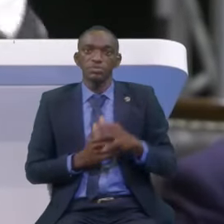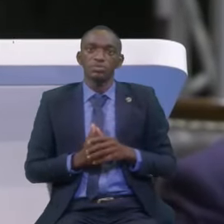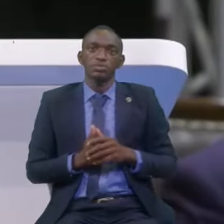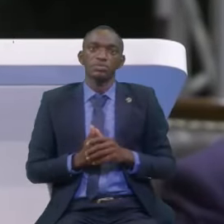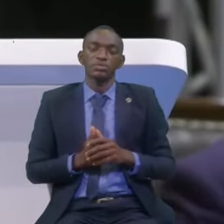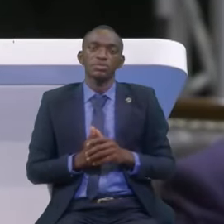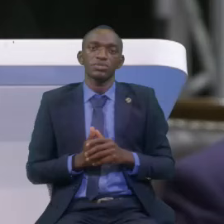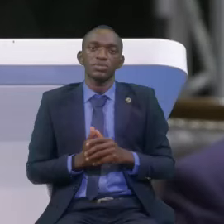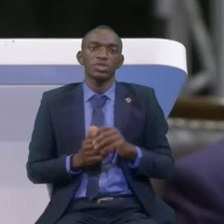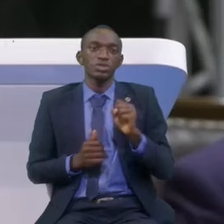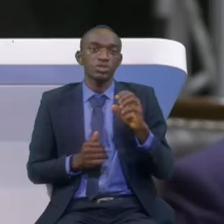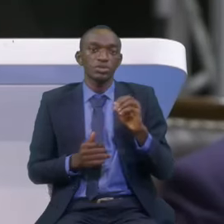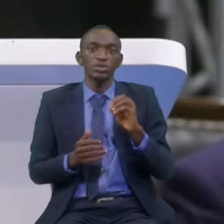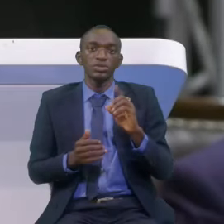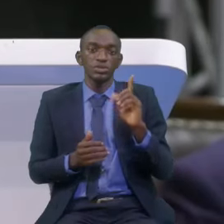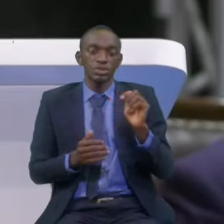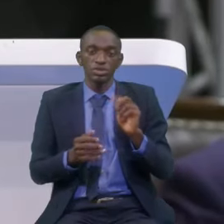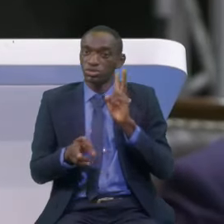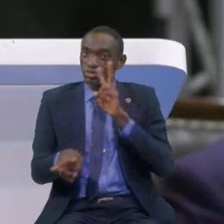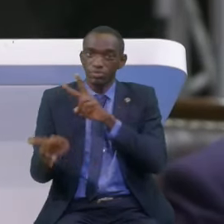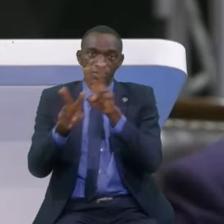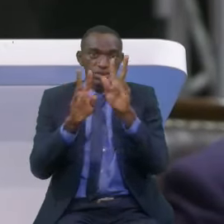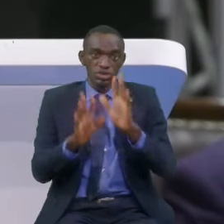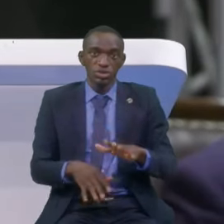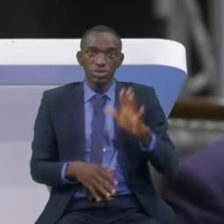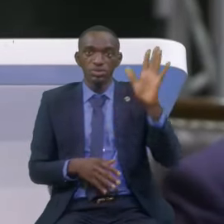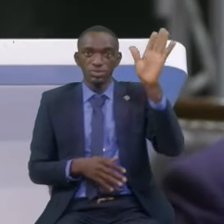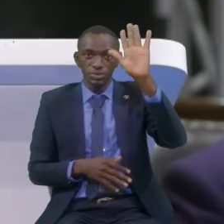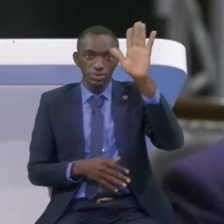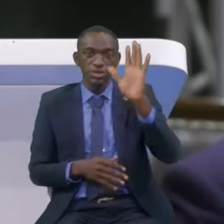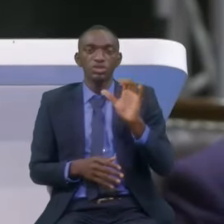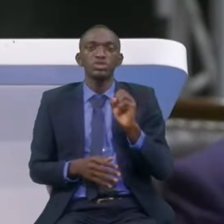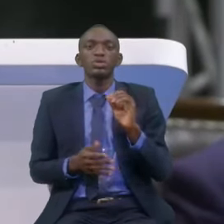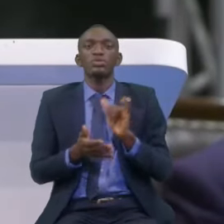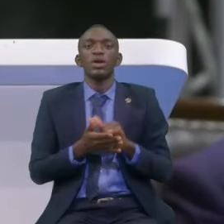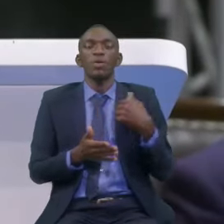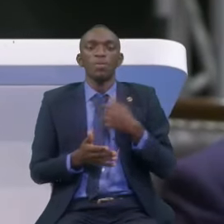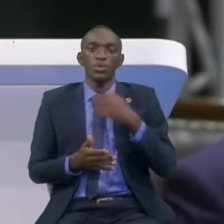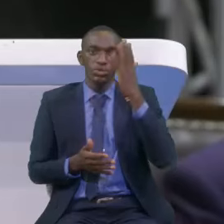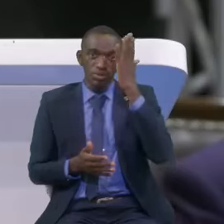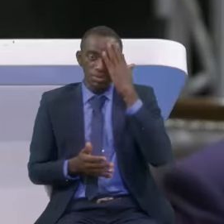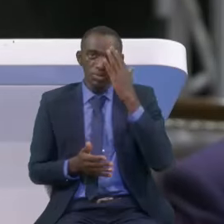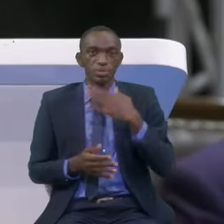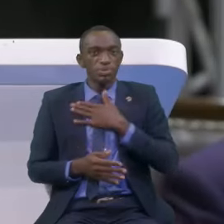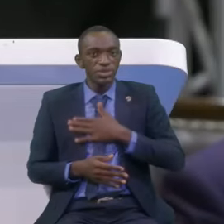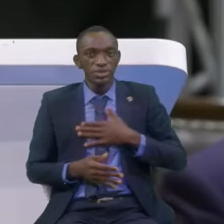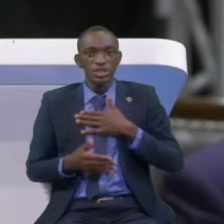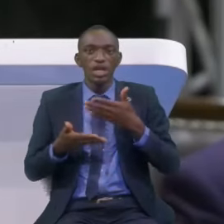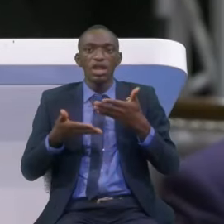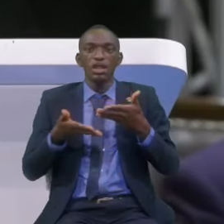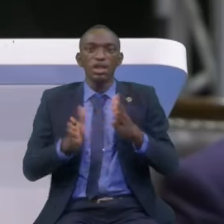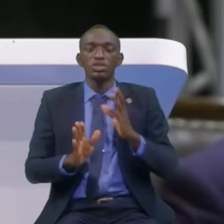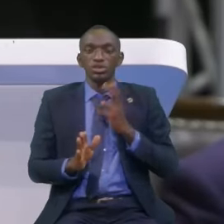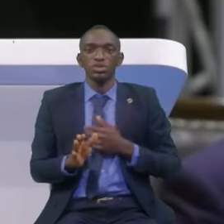supervisors indicate so that we know. But please, let's be thorough. Please, let us make sure